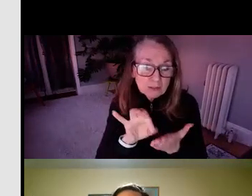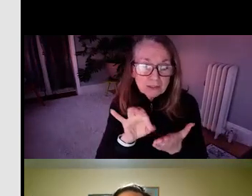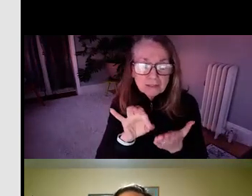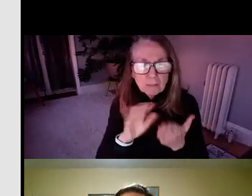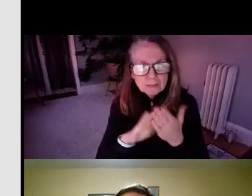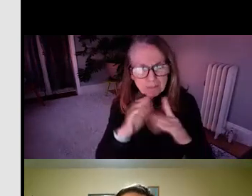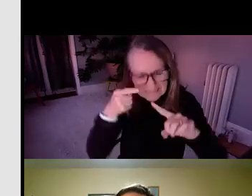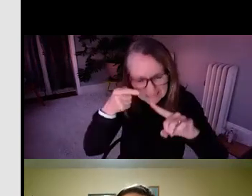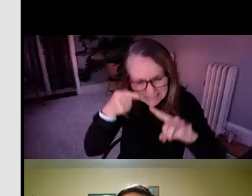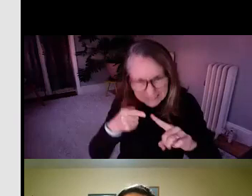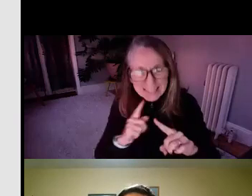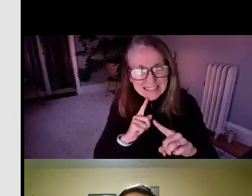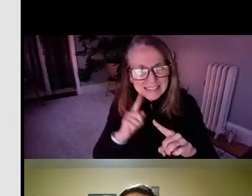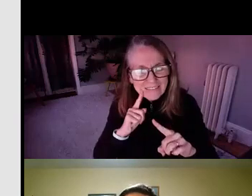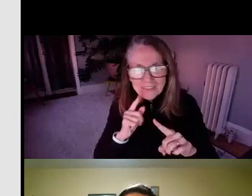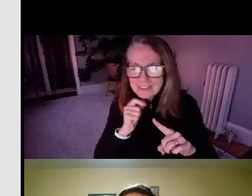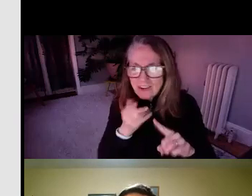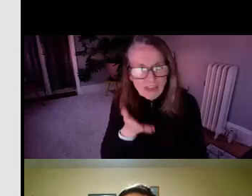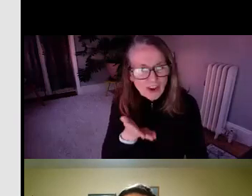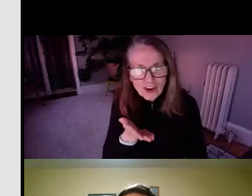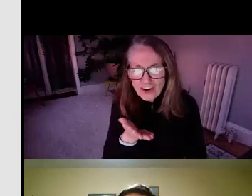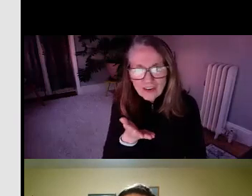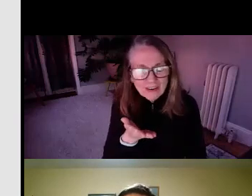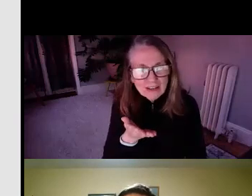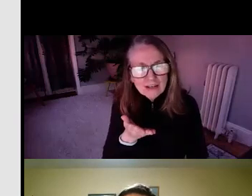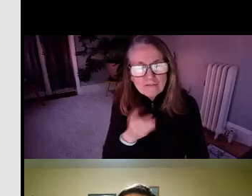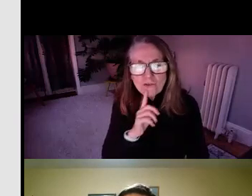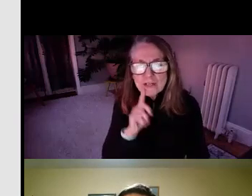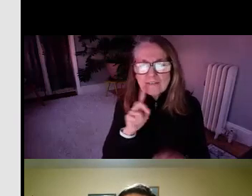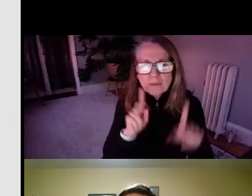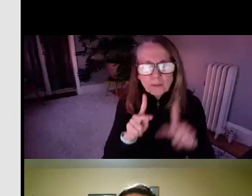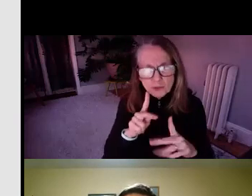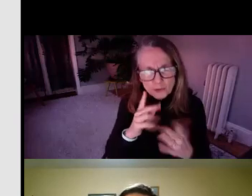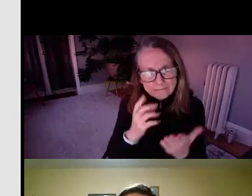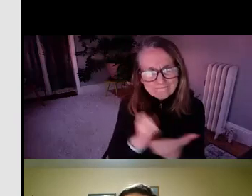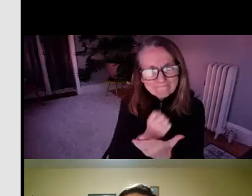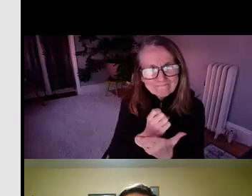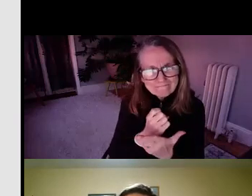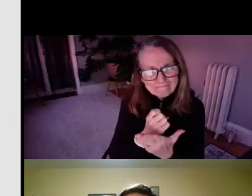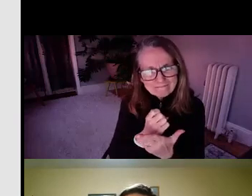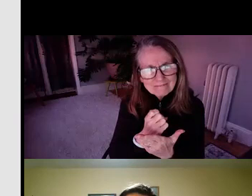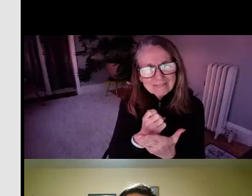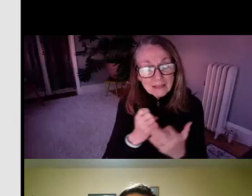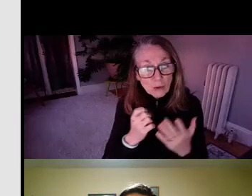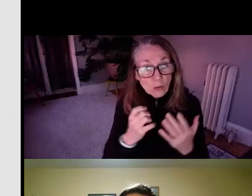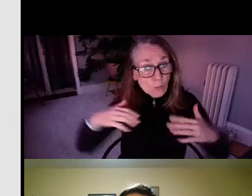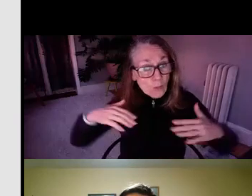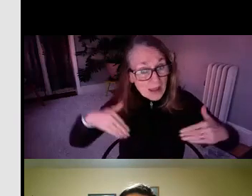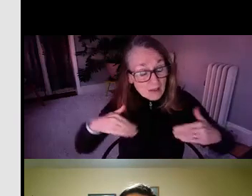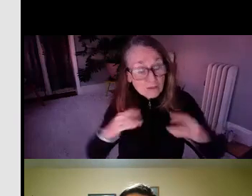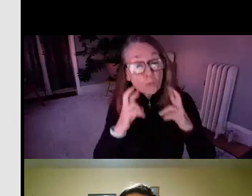data is not there for the deaf community to be able to access typically, or we haven't up until this point, and we're hoping that we